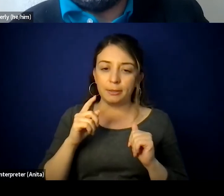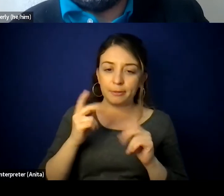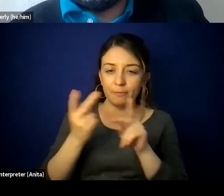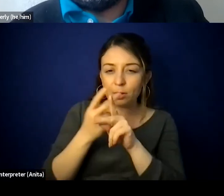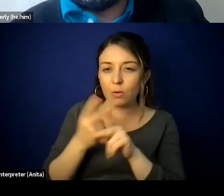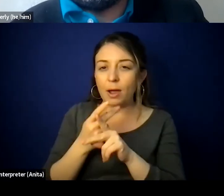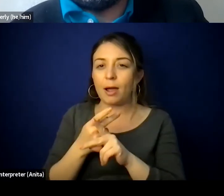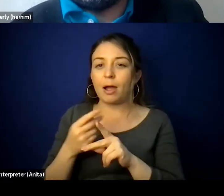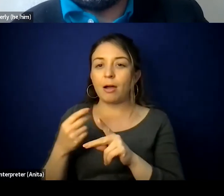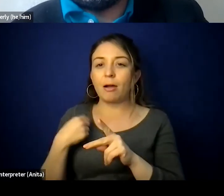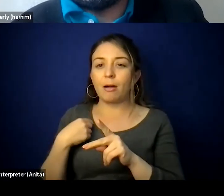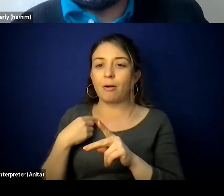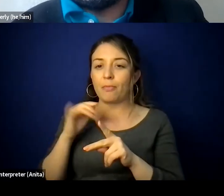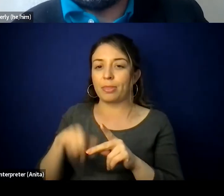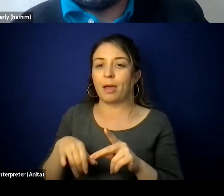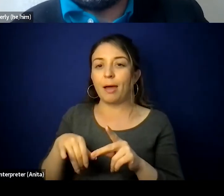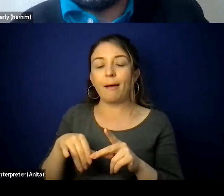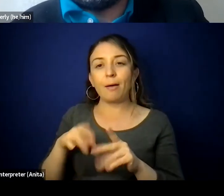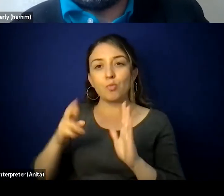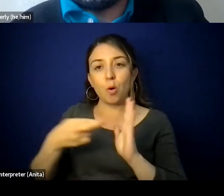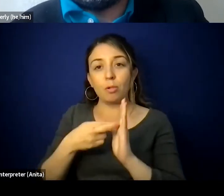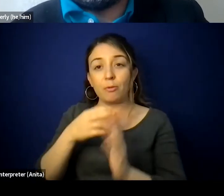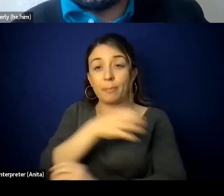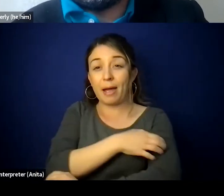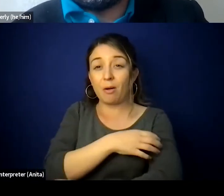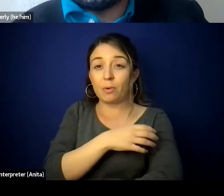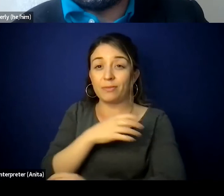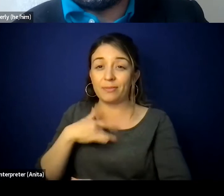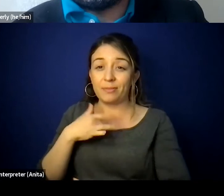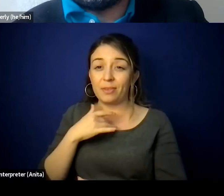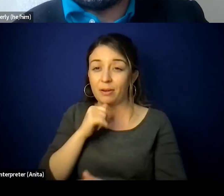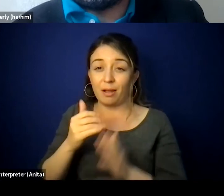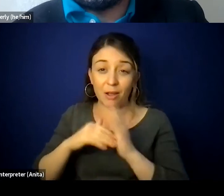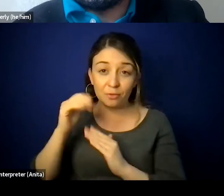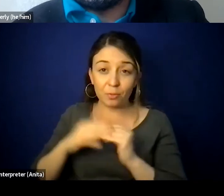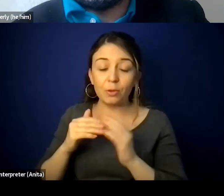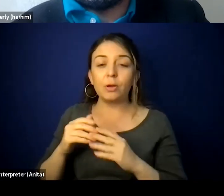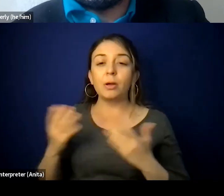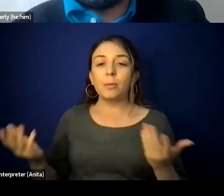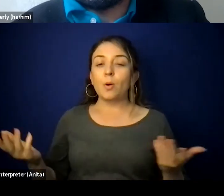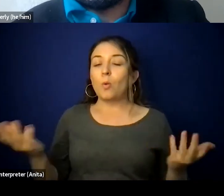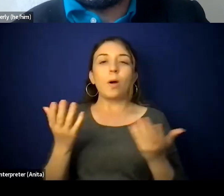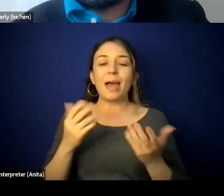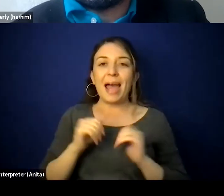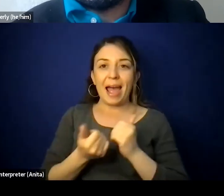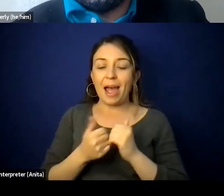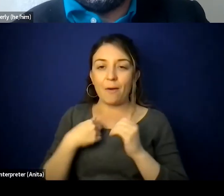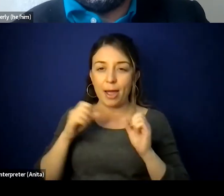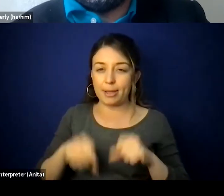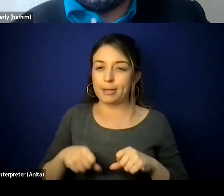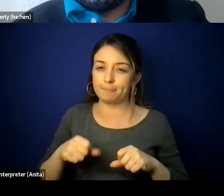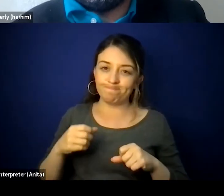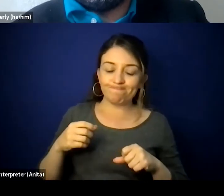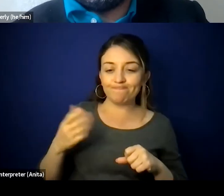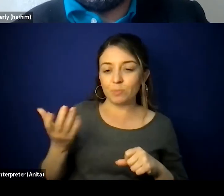profoundly uncomfortable. And so what I have come to do, the thing that has been sort